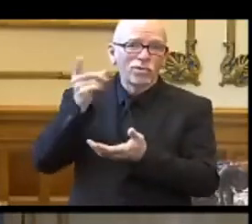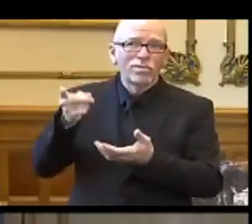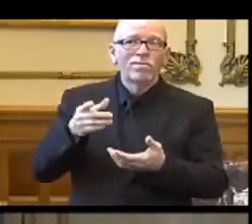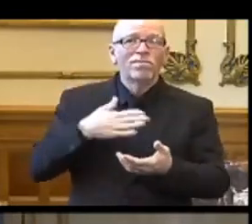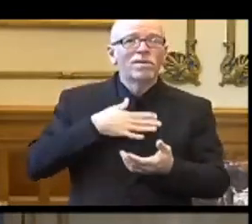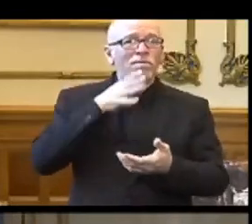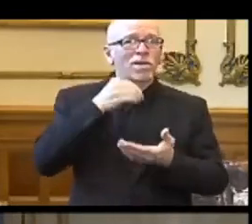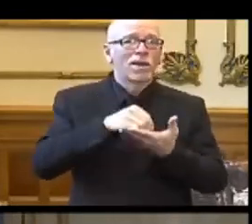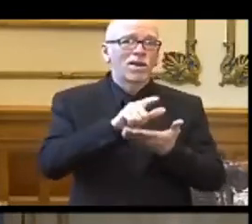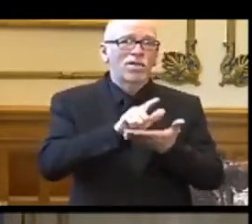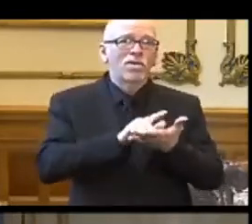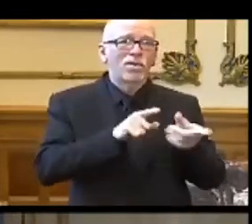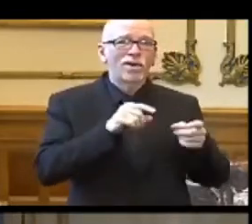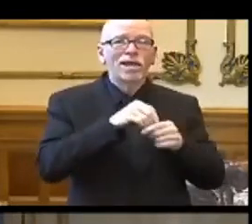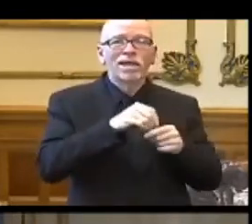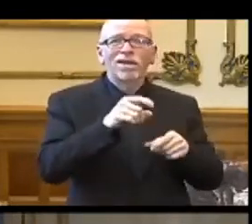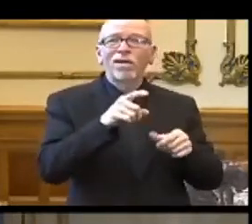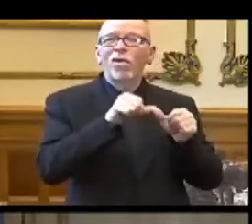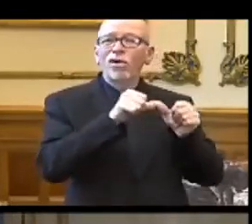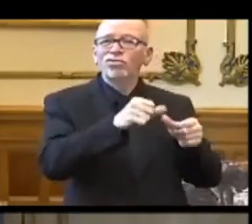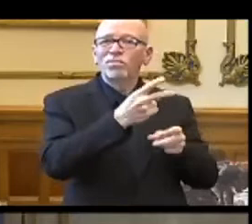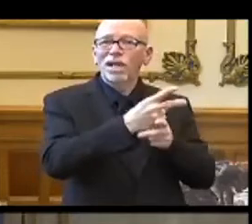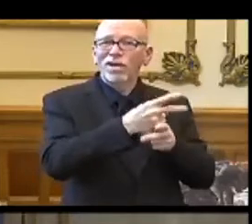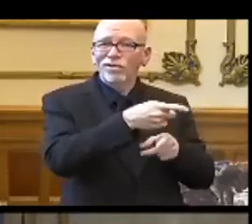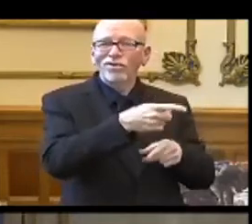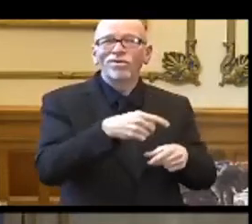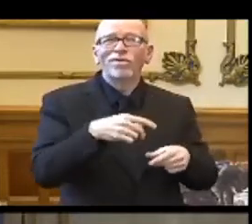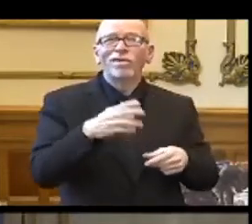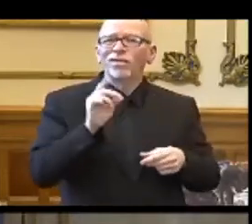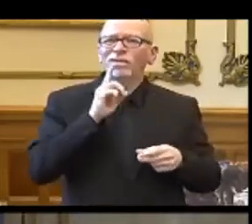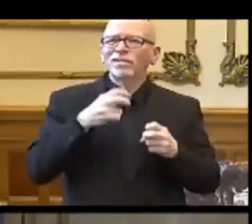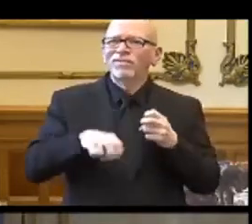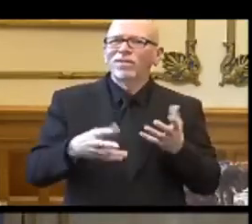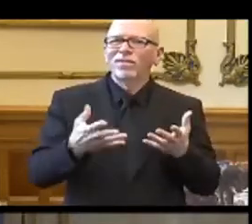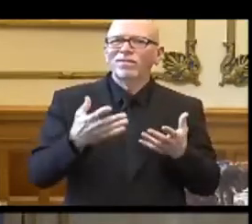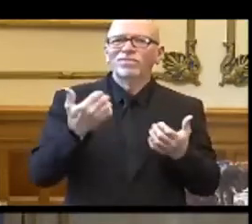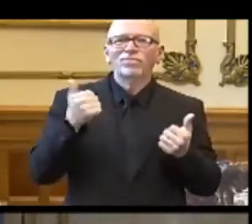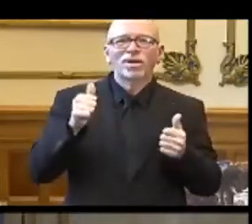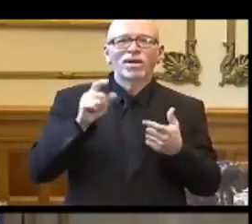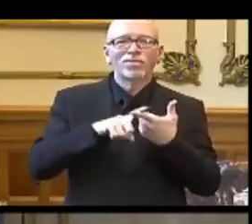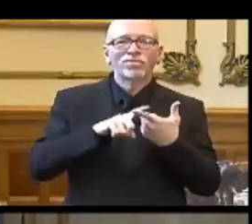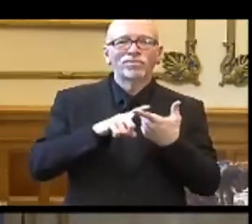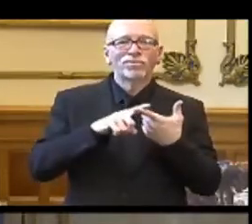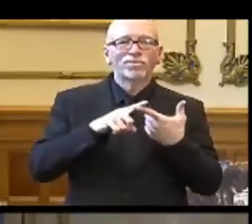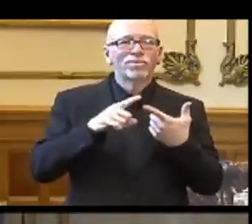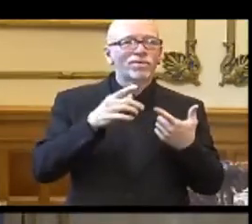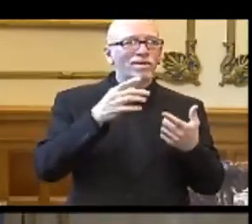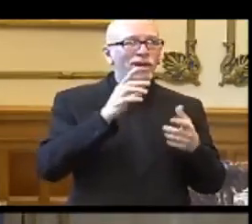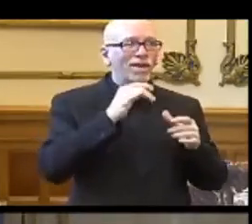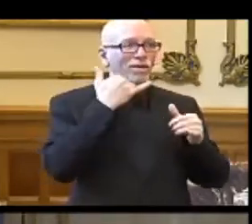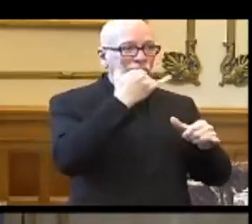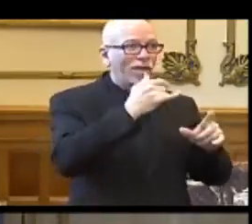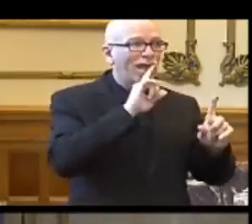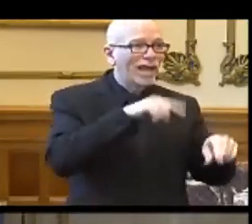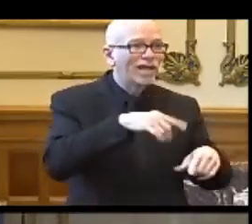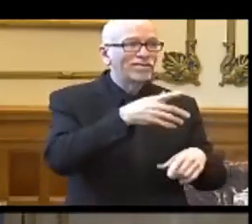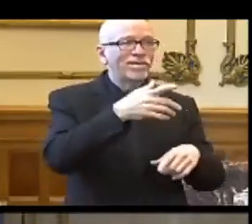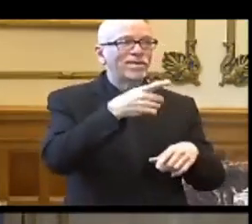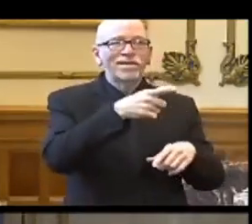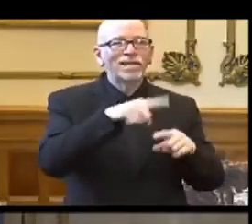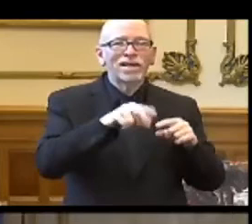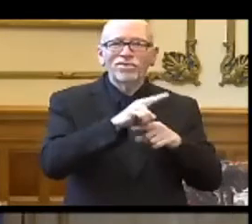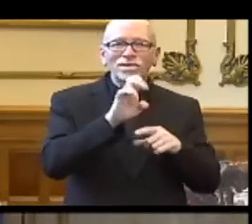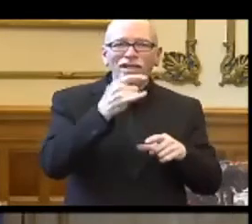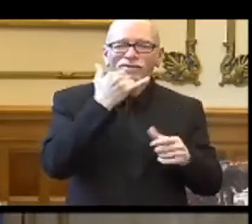mother-in-law's in a long-term care facility, and it's very difficult trying to get them to pick up the phone and answer, and they can't use a cell phone.